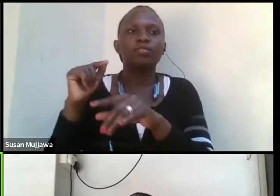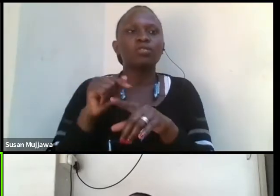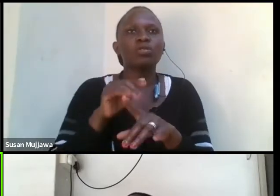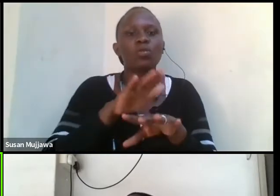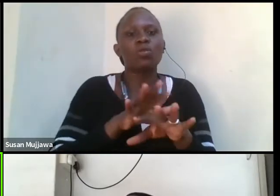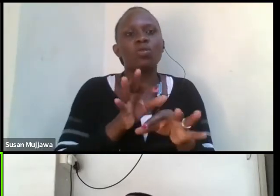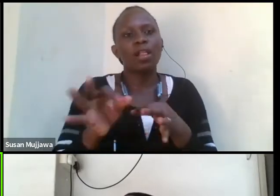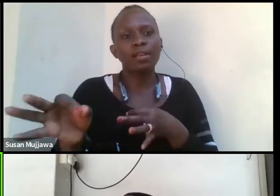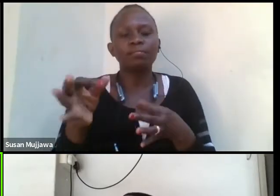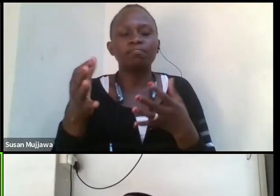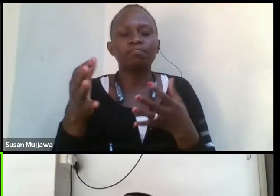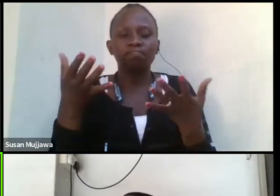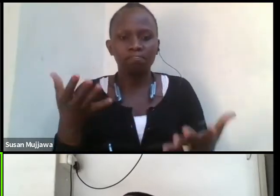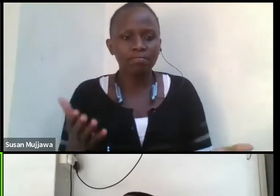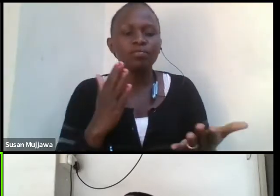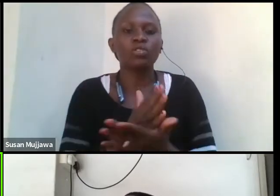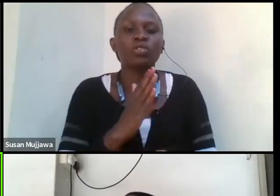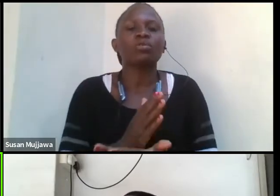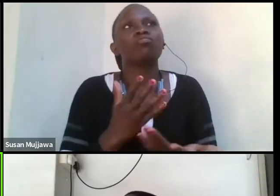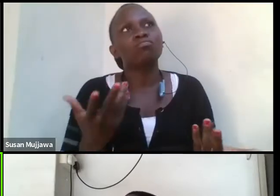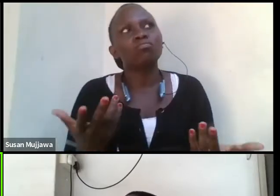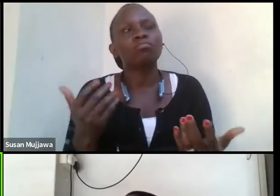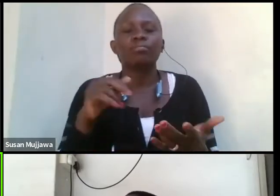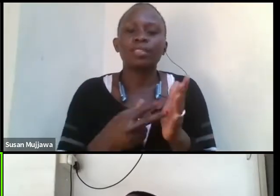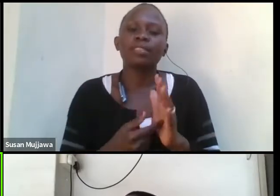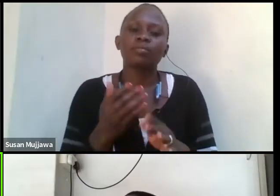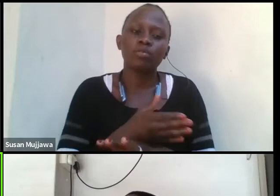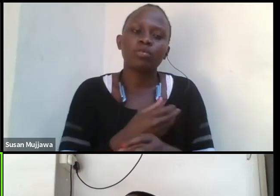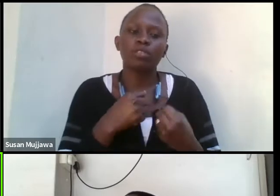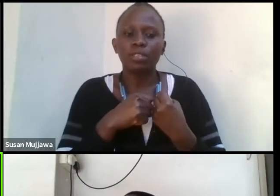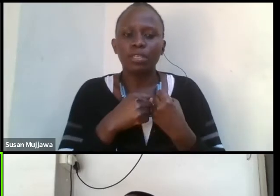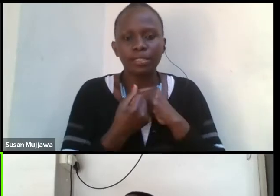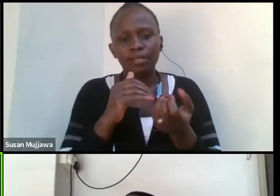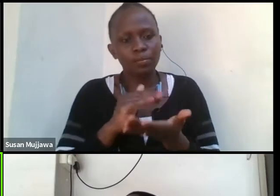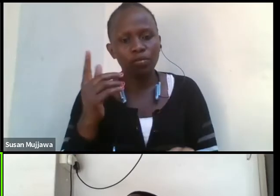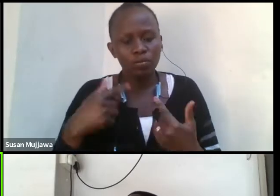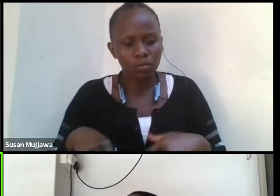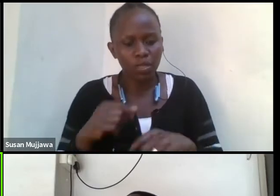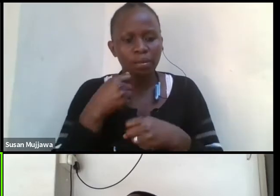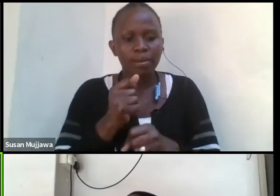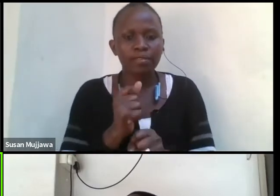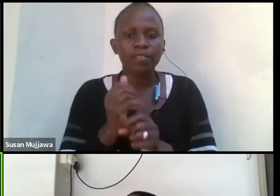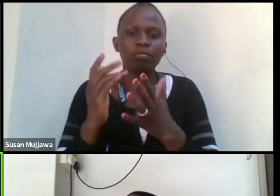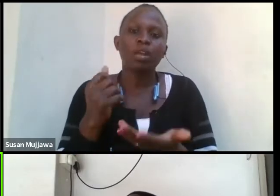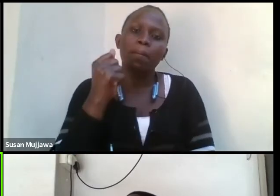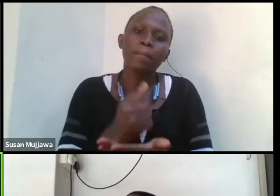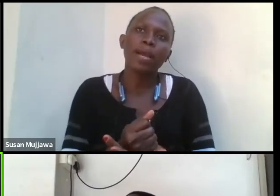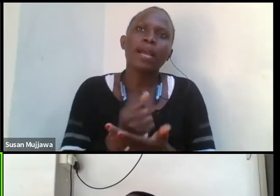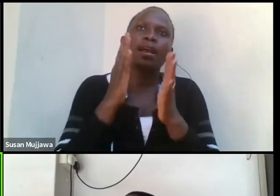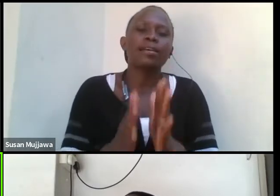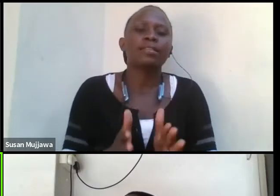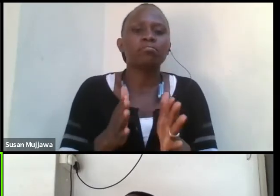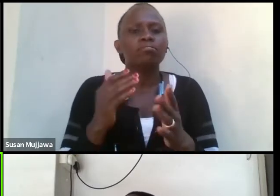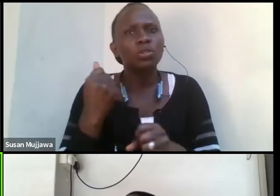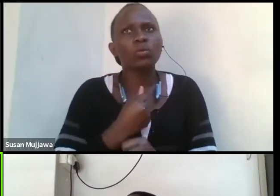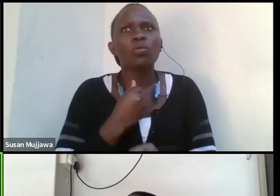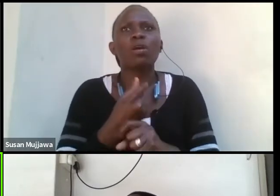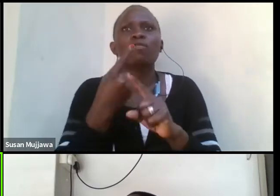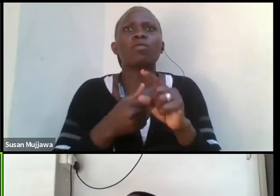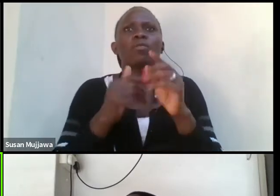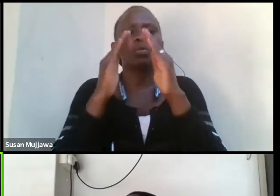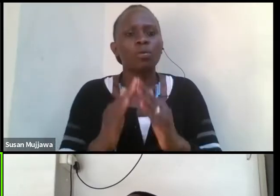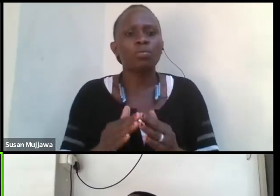been challenging more for the manufacturers, bankers and others. You can work home, and therefore SOPs have been